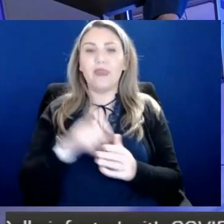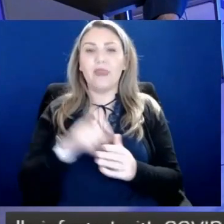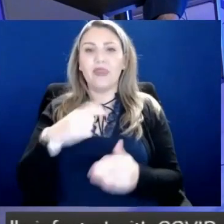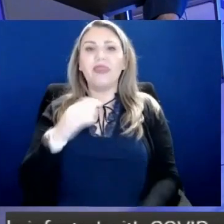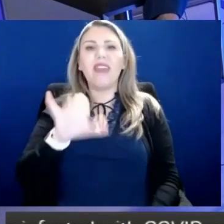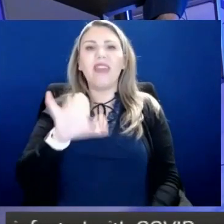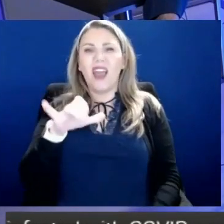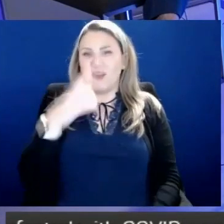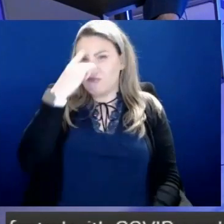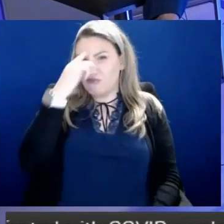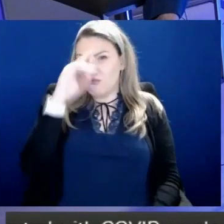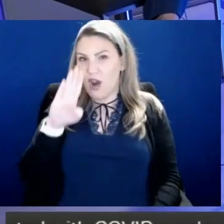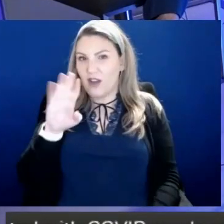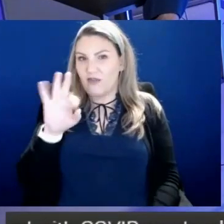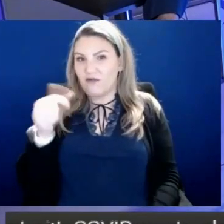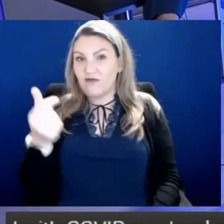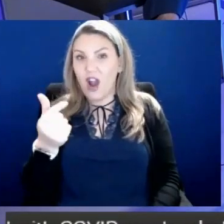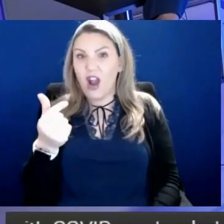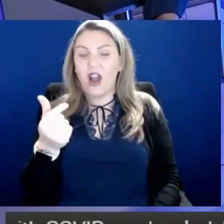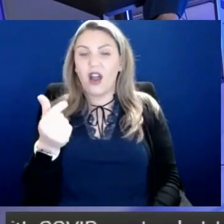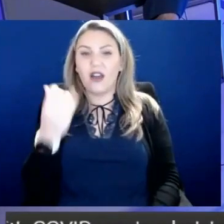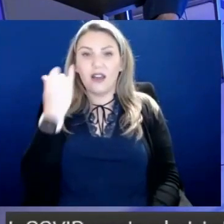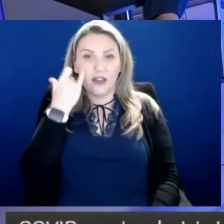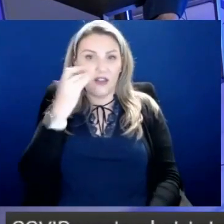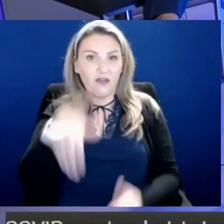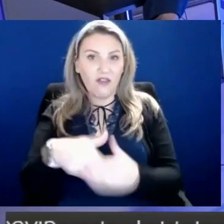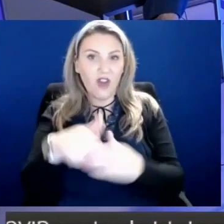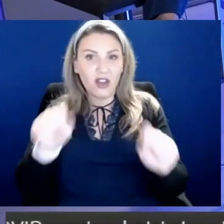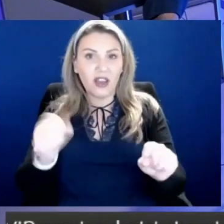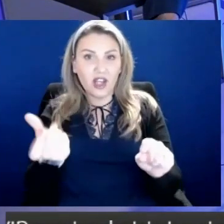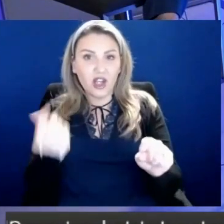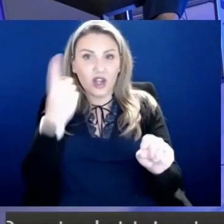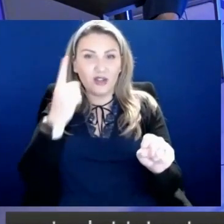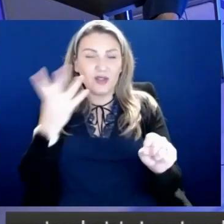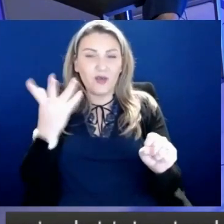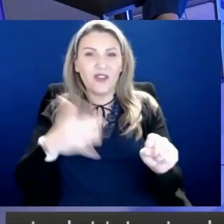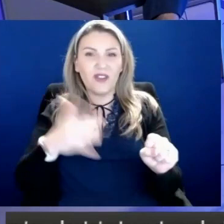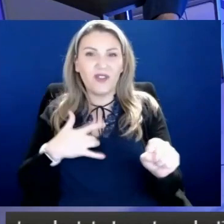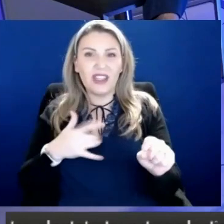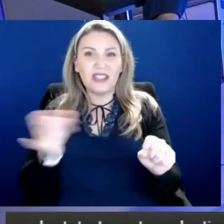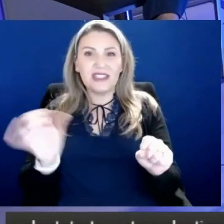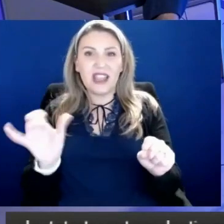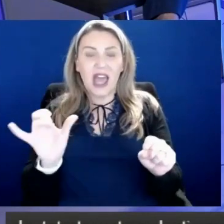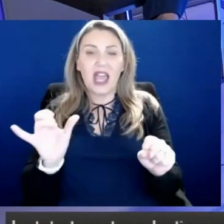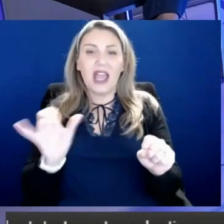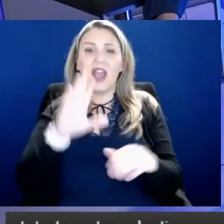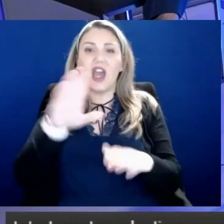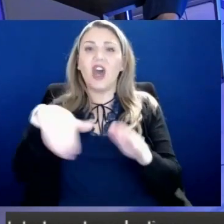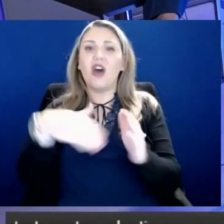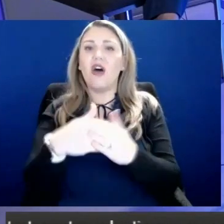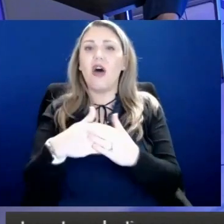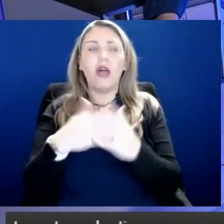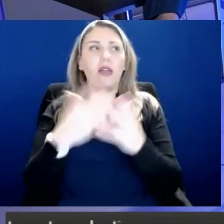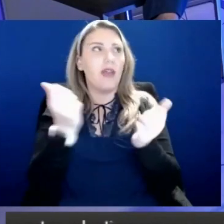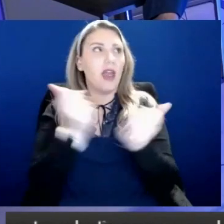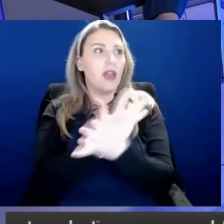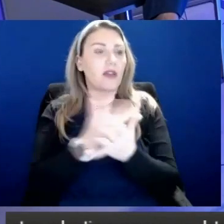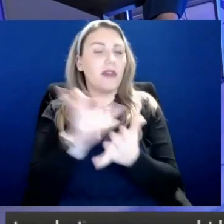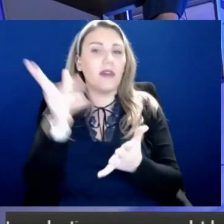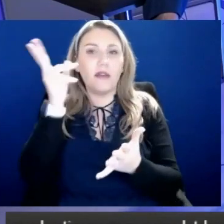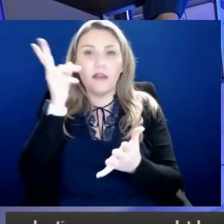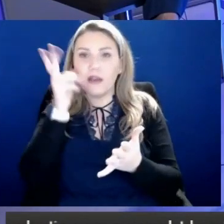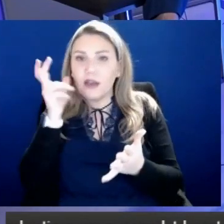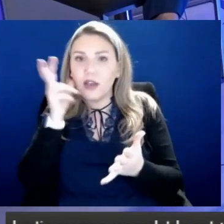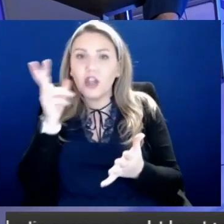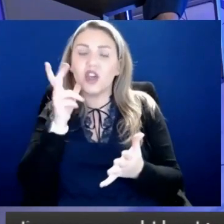I wish somebody could if we could all understand exactly what that felt like, but just all the accounts that I hear, it's just such an unusual